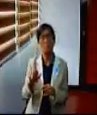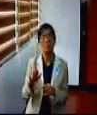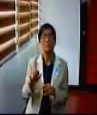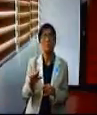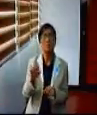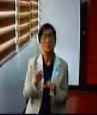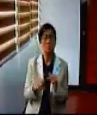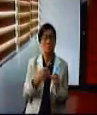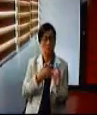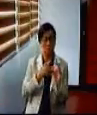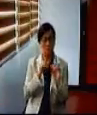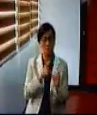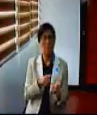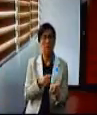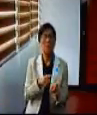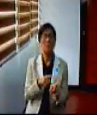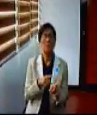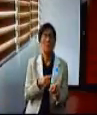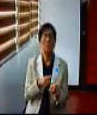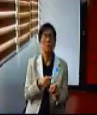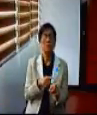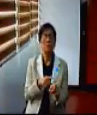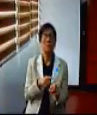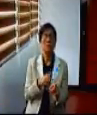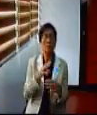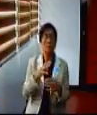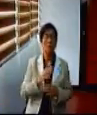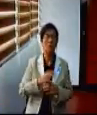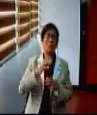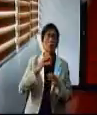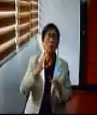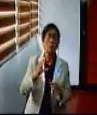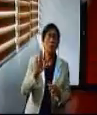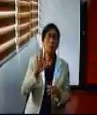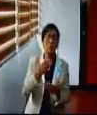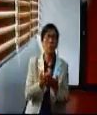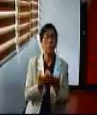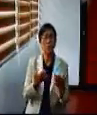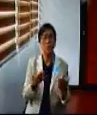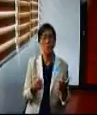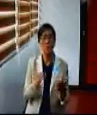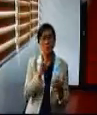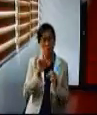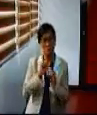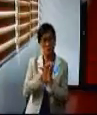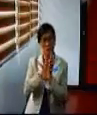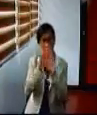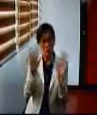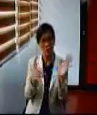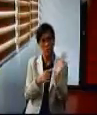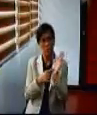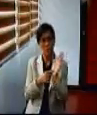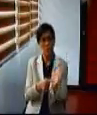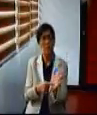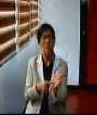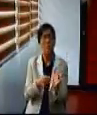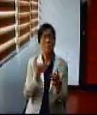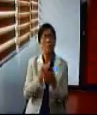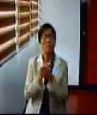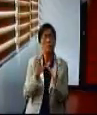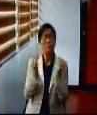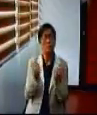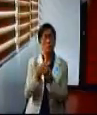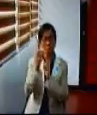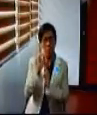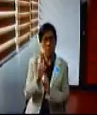my answer to you is that a commitment to the five elements is a clear indication that the company respects human